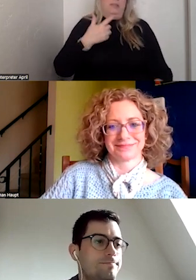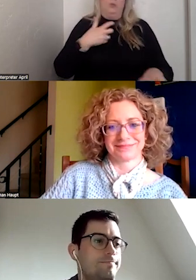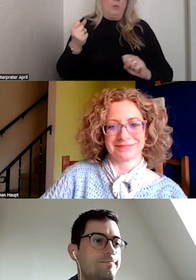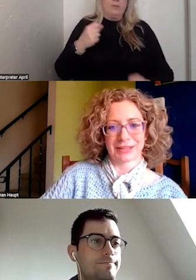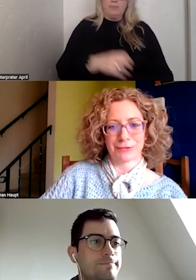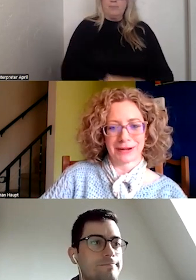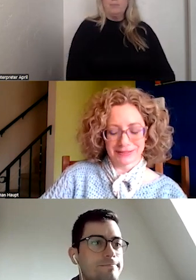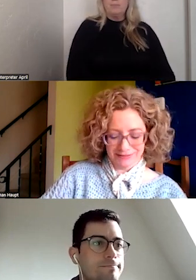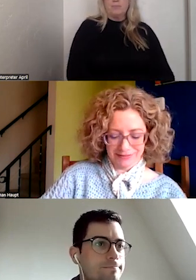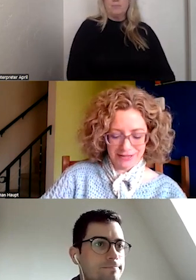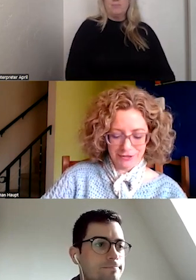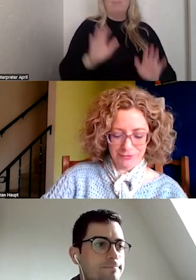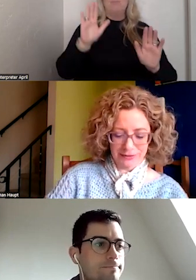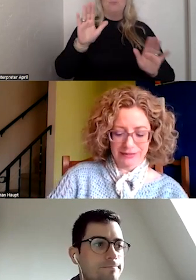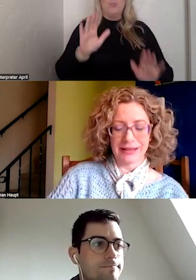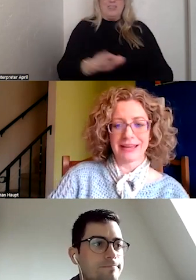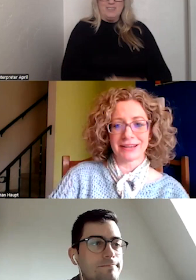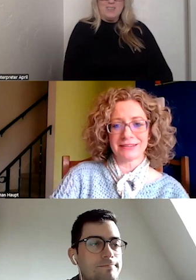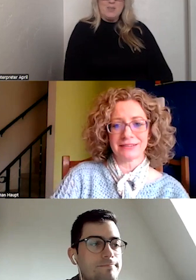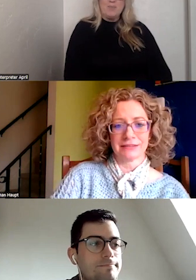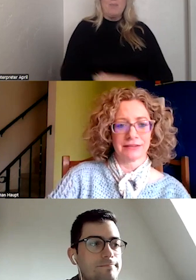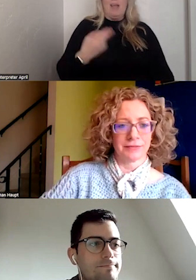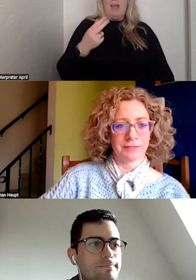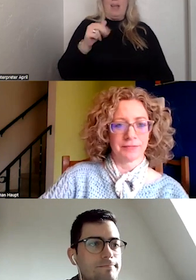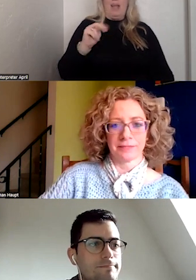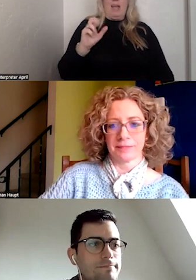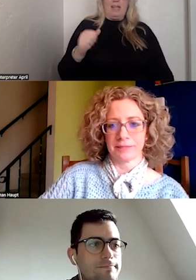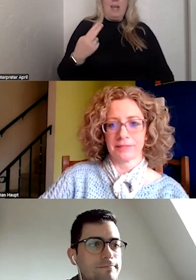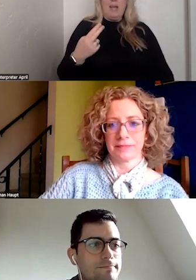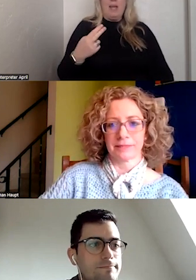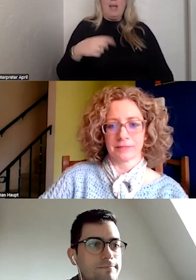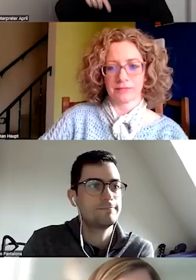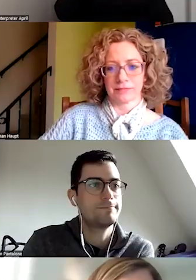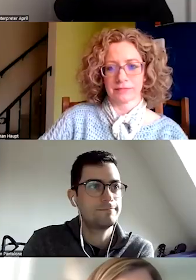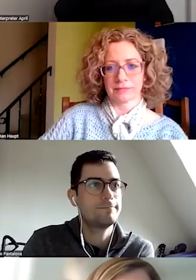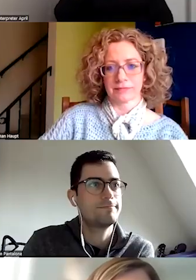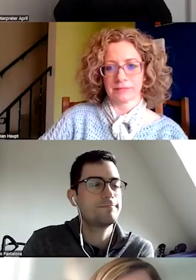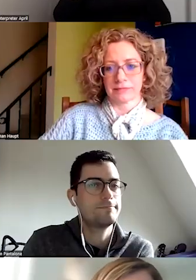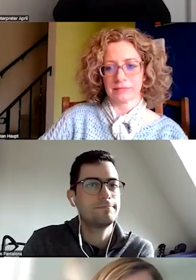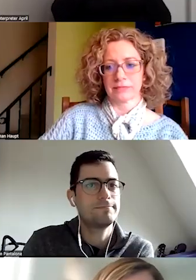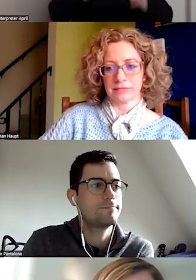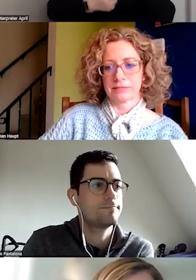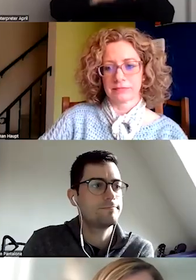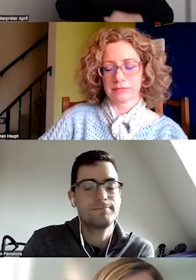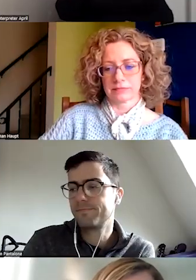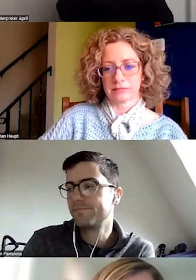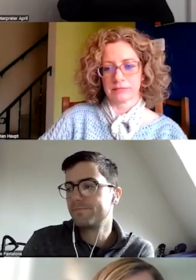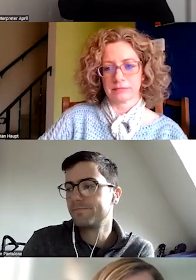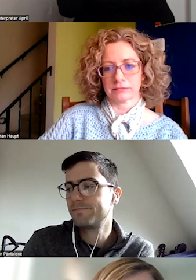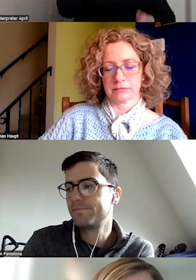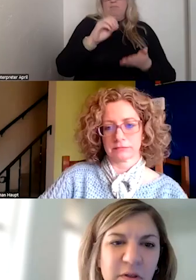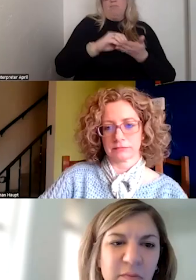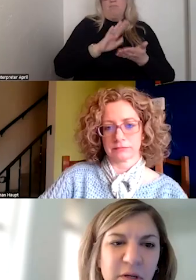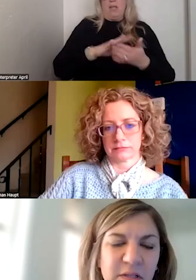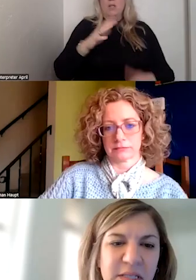Thanks. Great, thank you. And Hannah? Yeah, Jordan hit most of them, but I'll just note that there